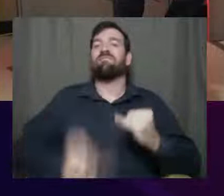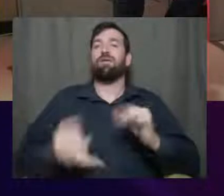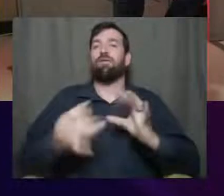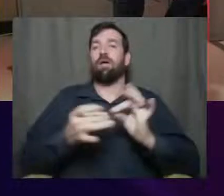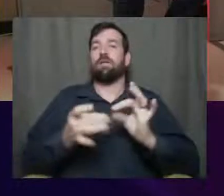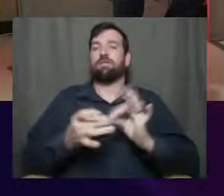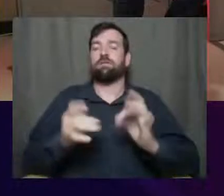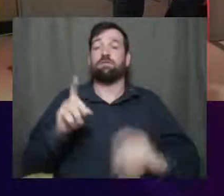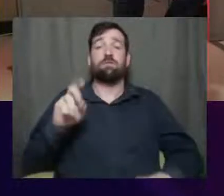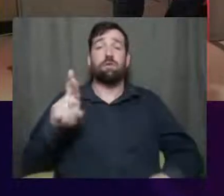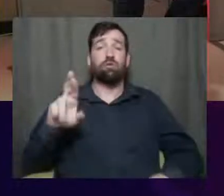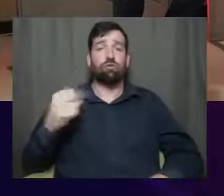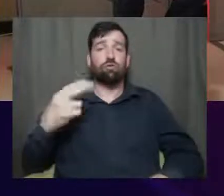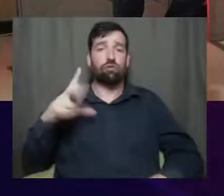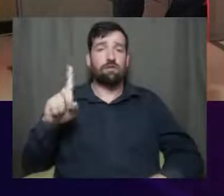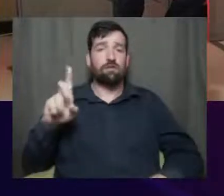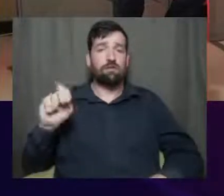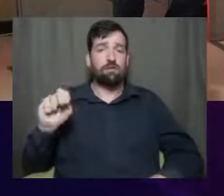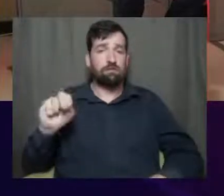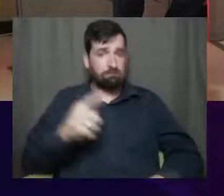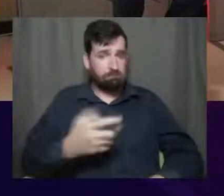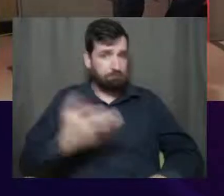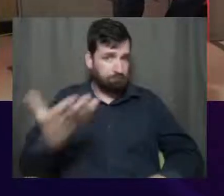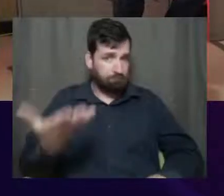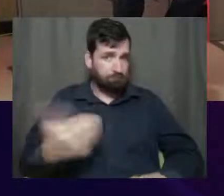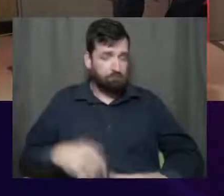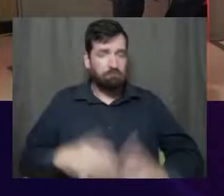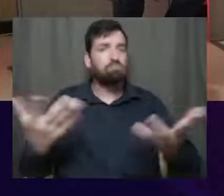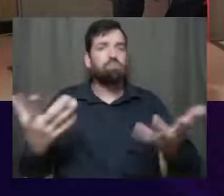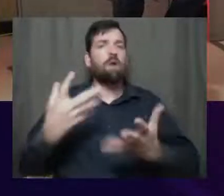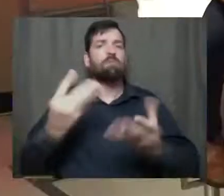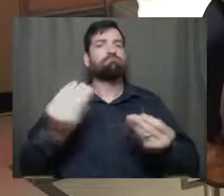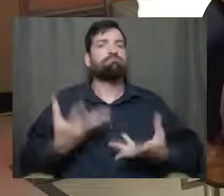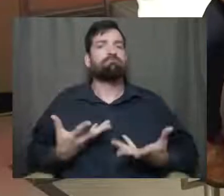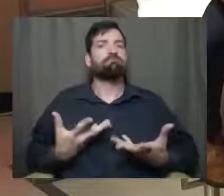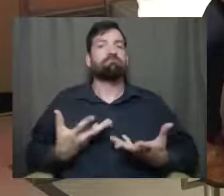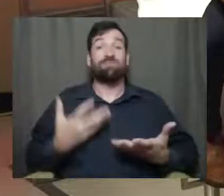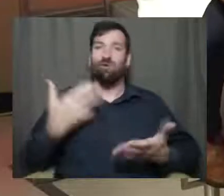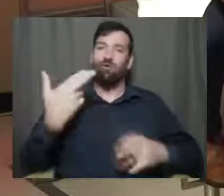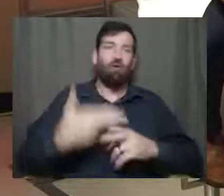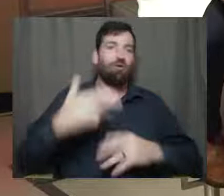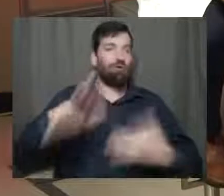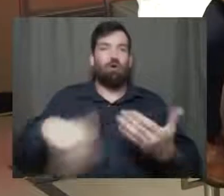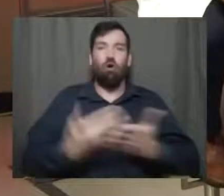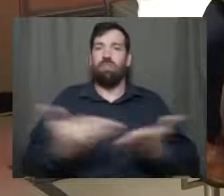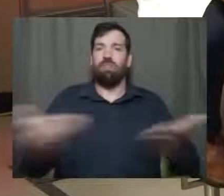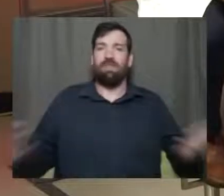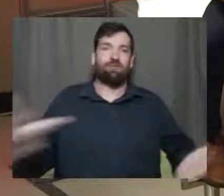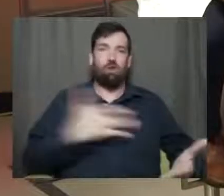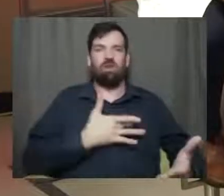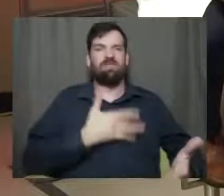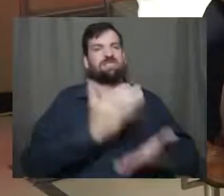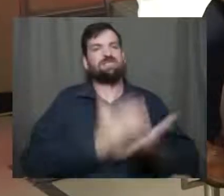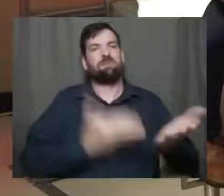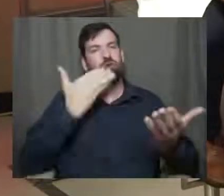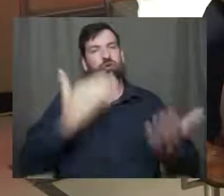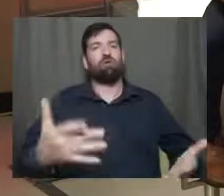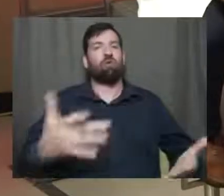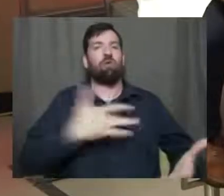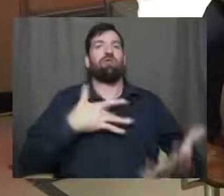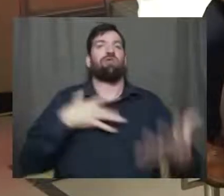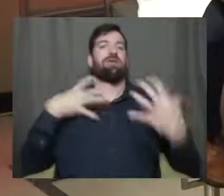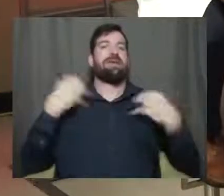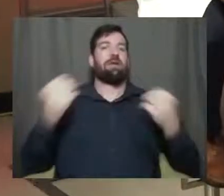Sheldon, I'll start with you. Just in general, what do you want us to know? It's called All Things Heart, so just give us some really good heart health advice that you want us